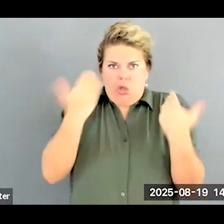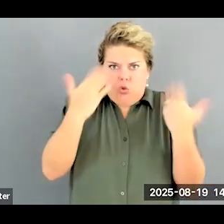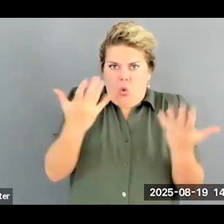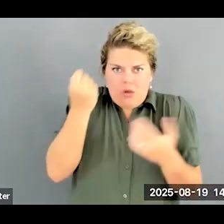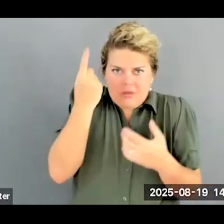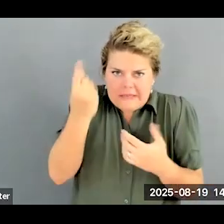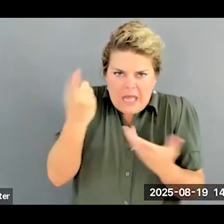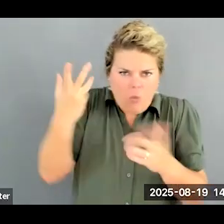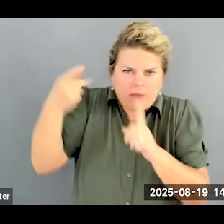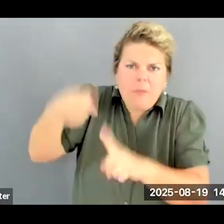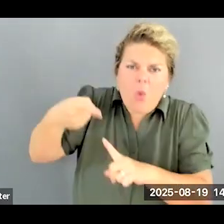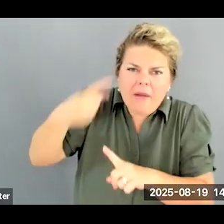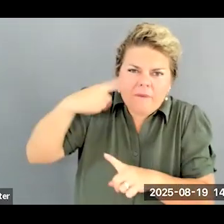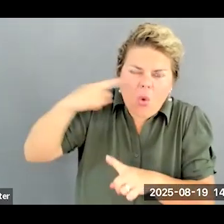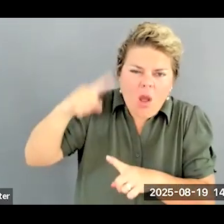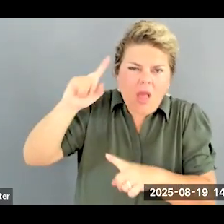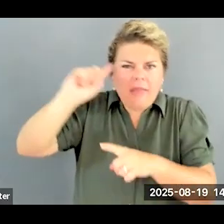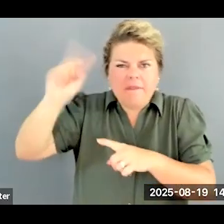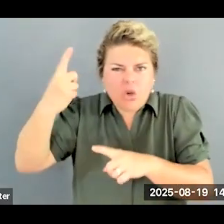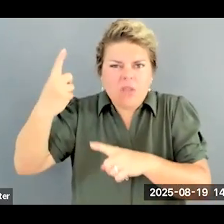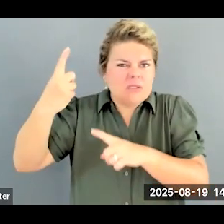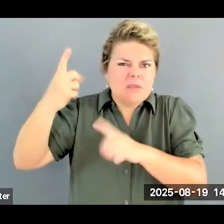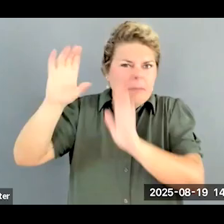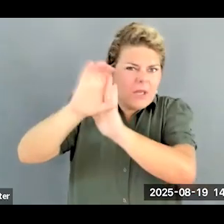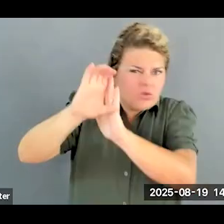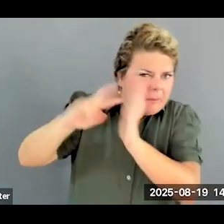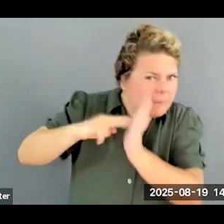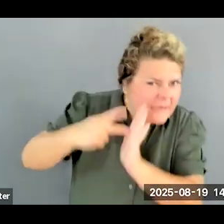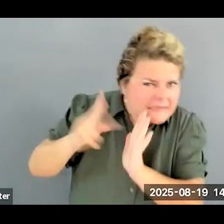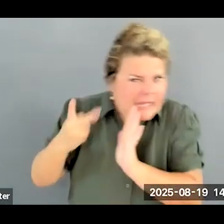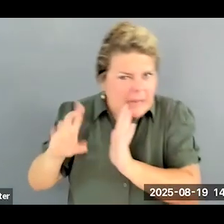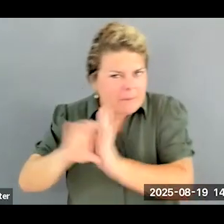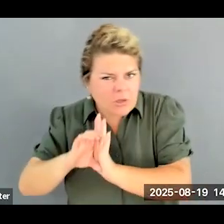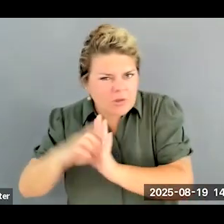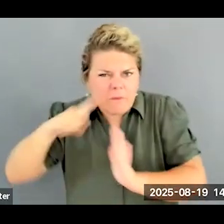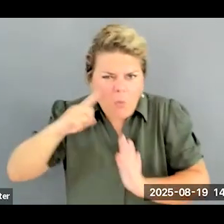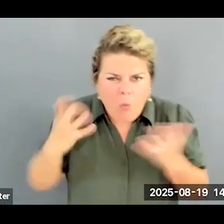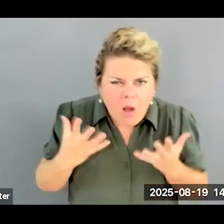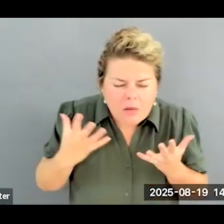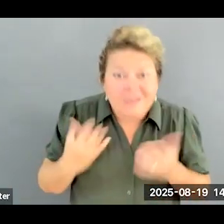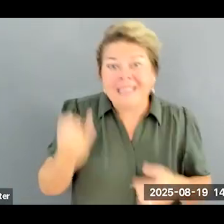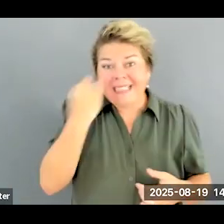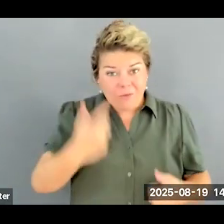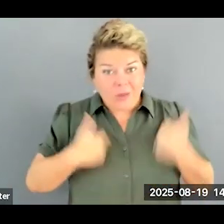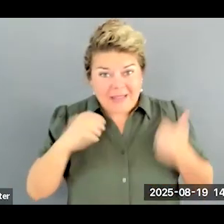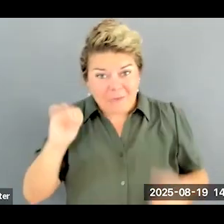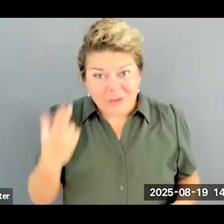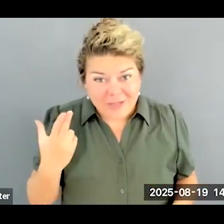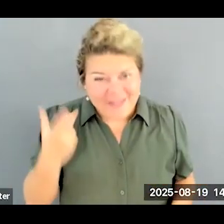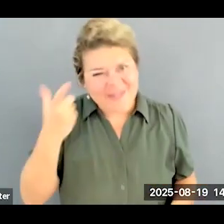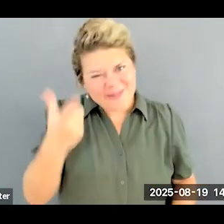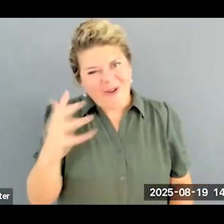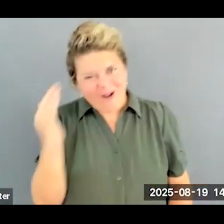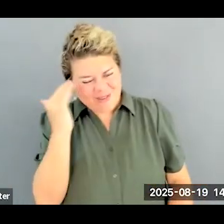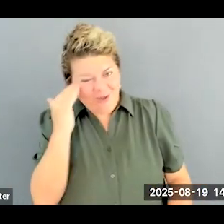truly would not understand what that first option is trying to display to us. And if you live in Michigan, you're well aware of how